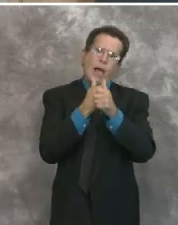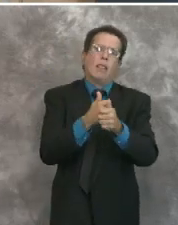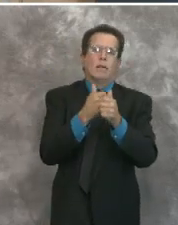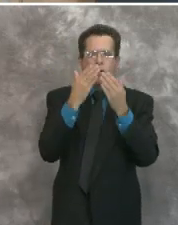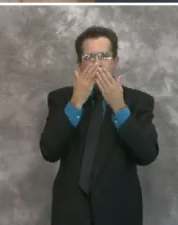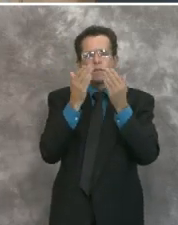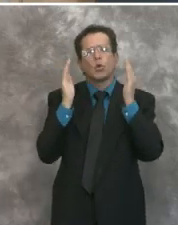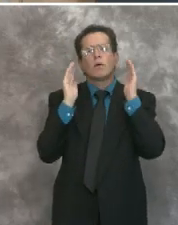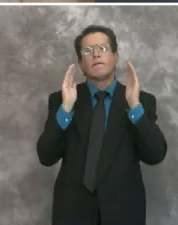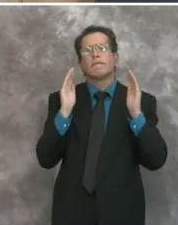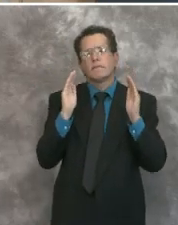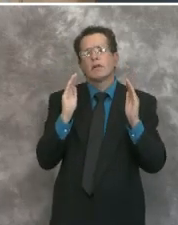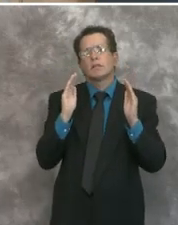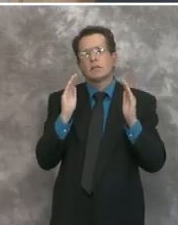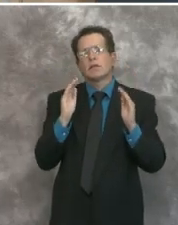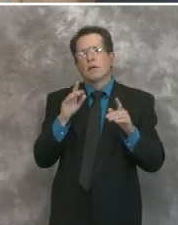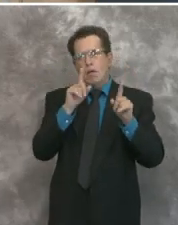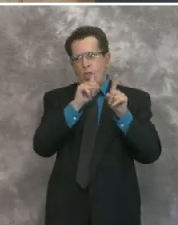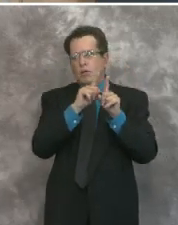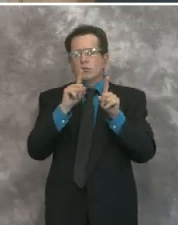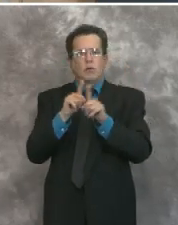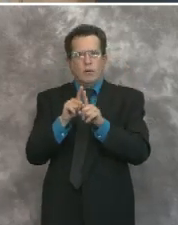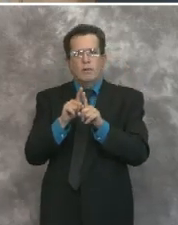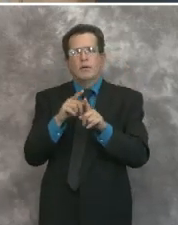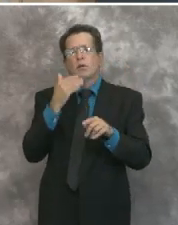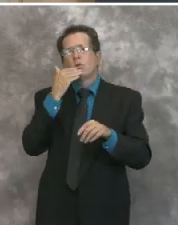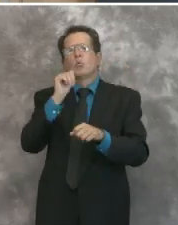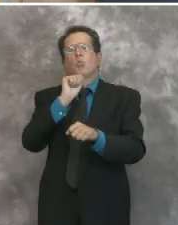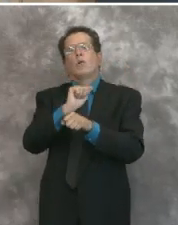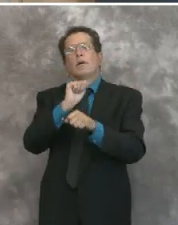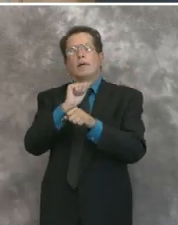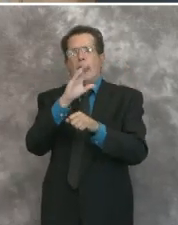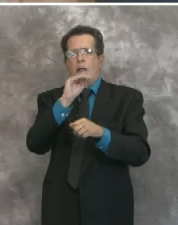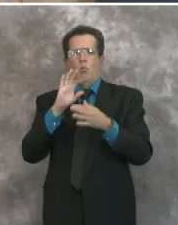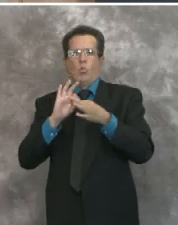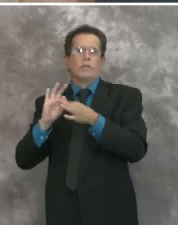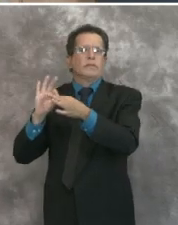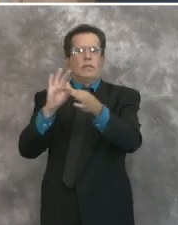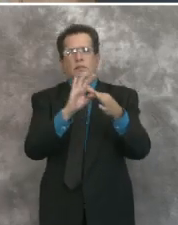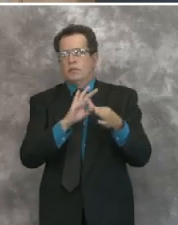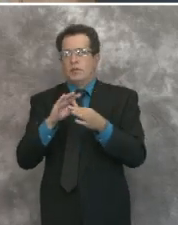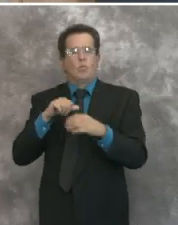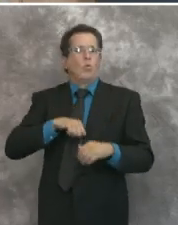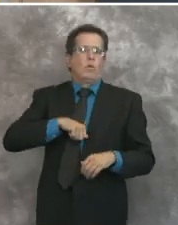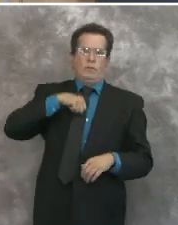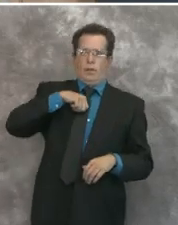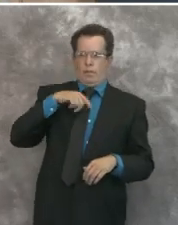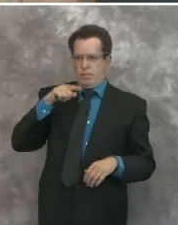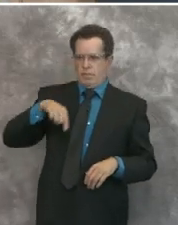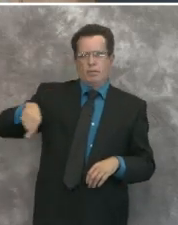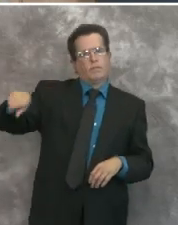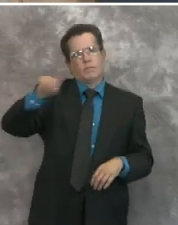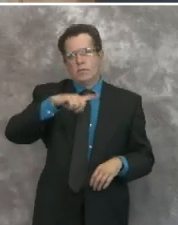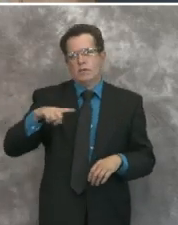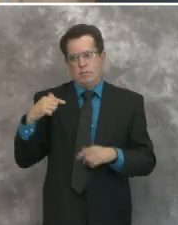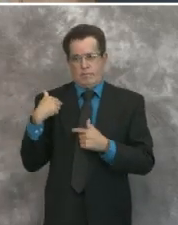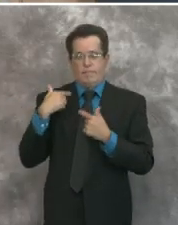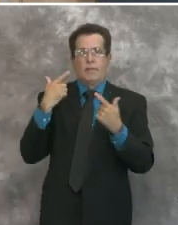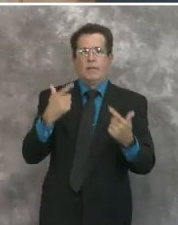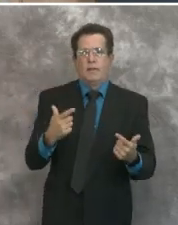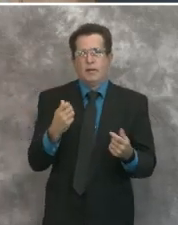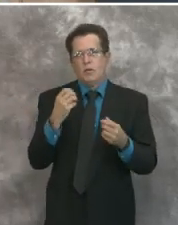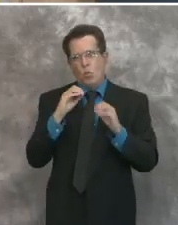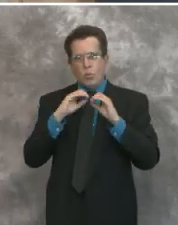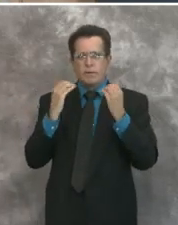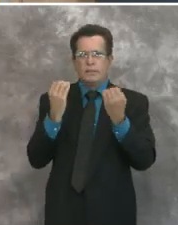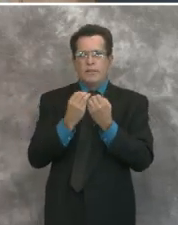facial coverings. Let me also highlight the good work of an organization I'm proud to have supported over the years. This